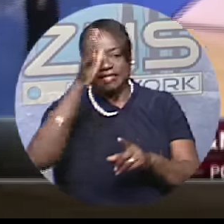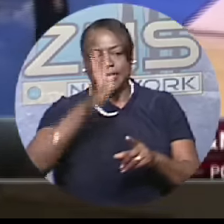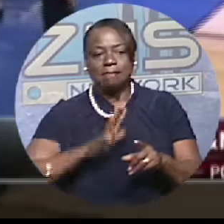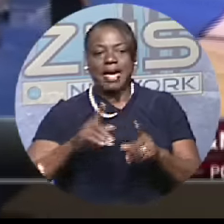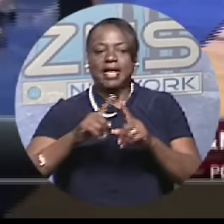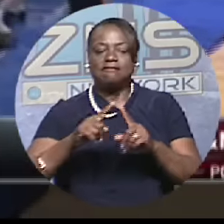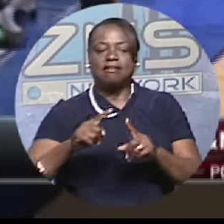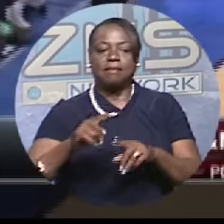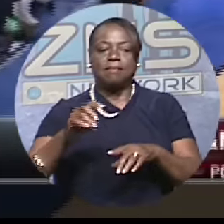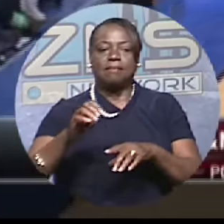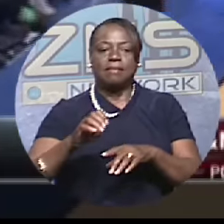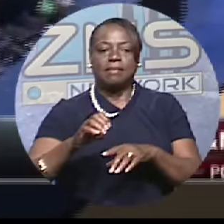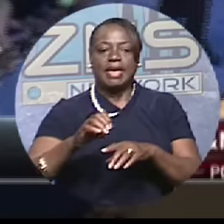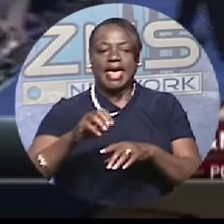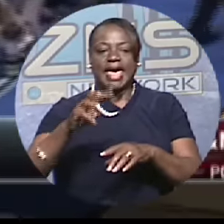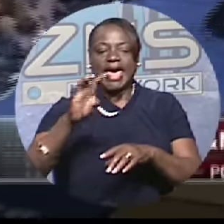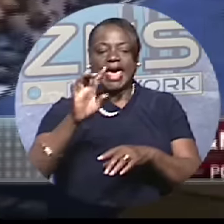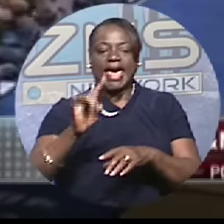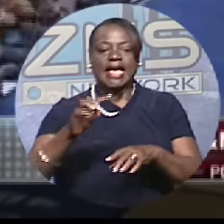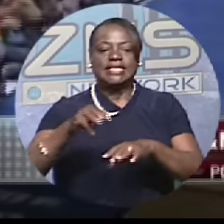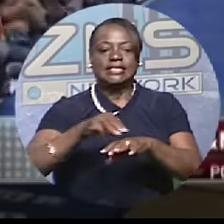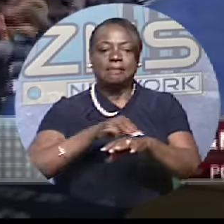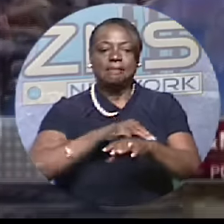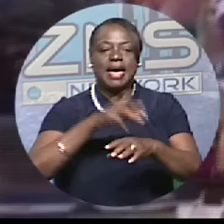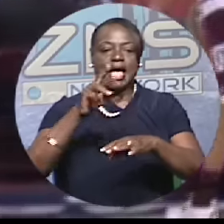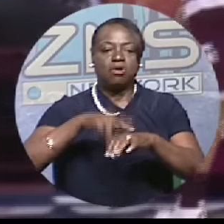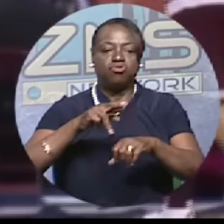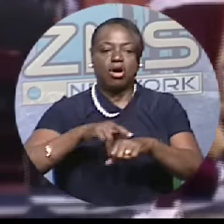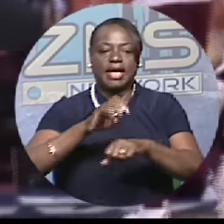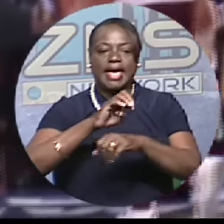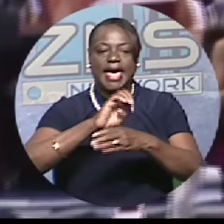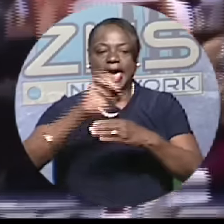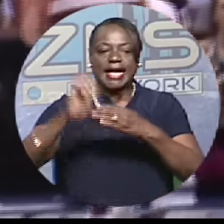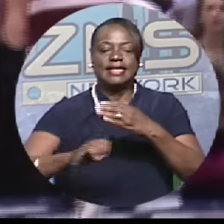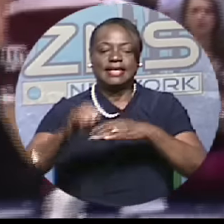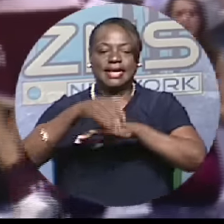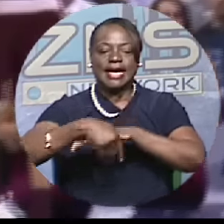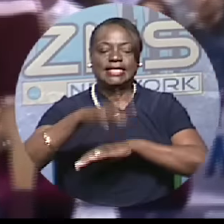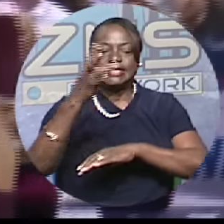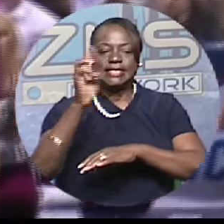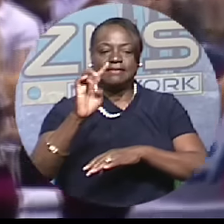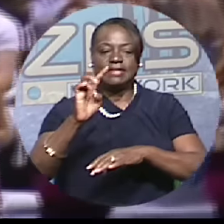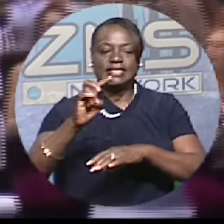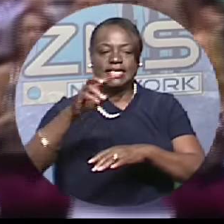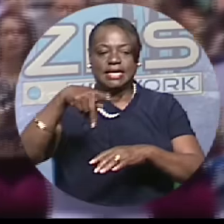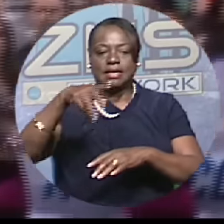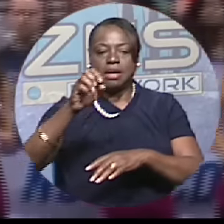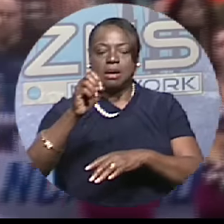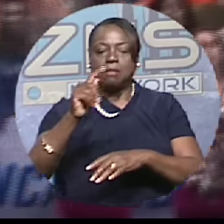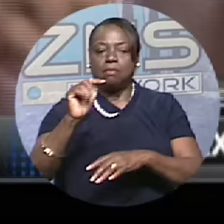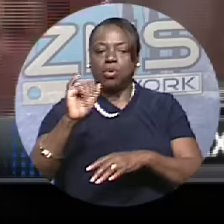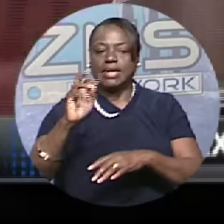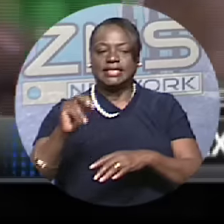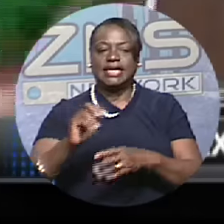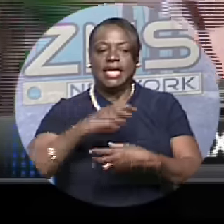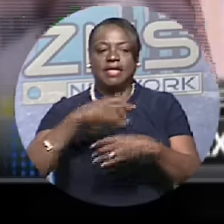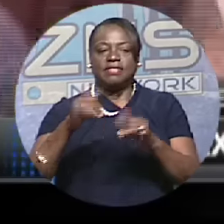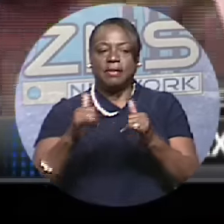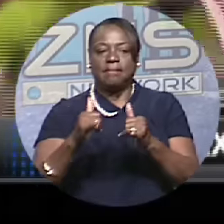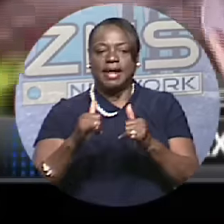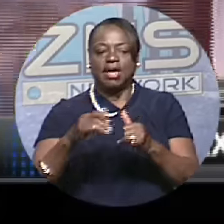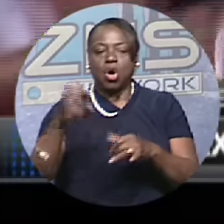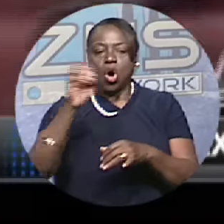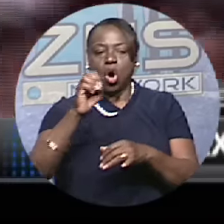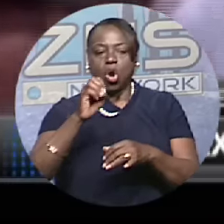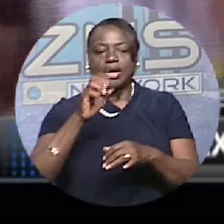or better yet, Elite 8 Mile Rock, ended the night with 17 points and 10 rebounds. They'll play the number one seeded Oregon Ducks